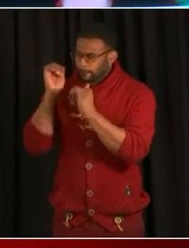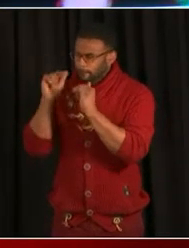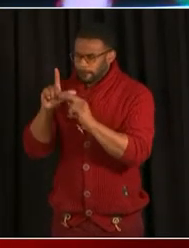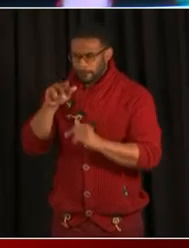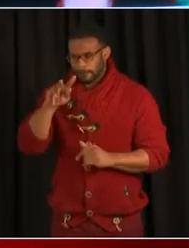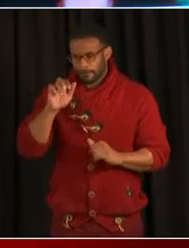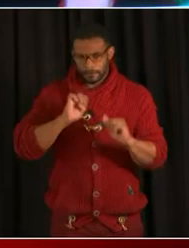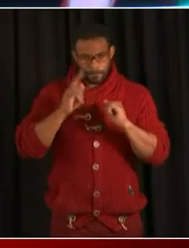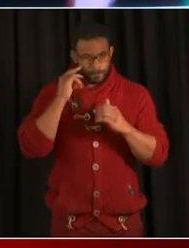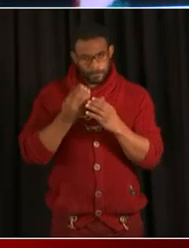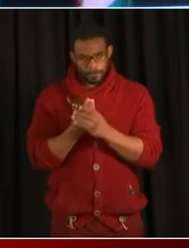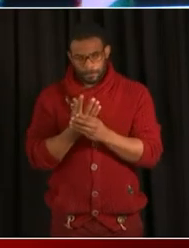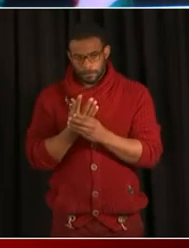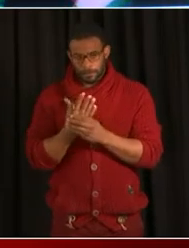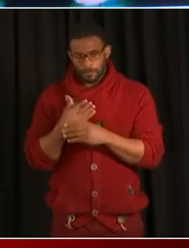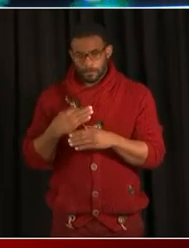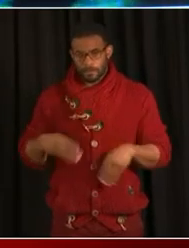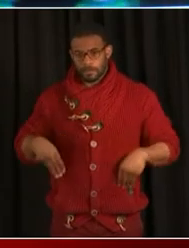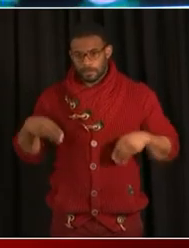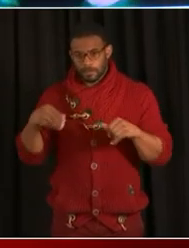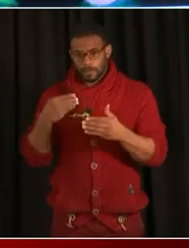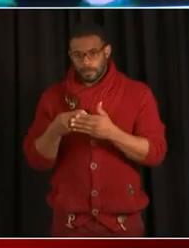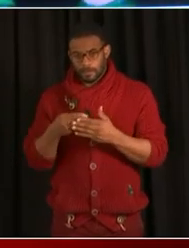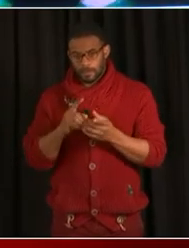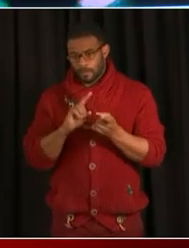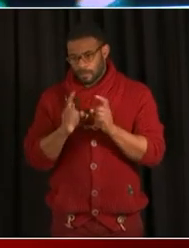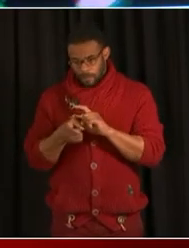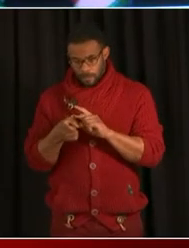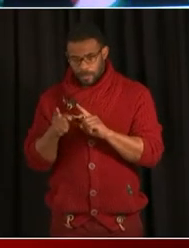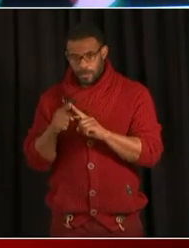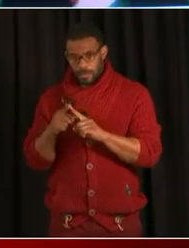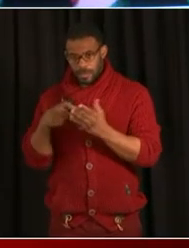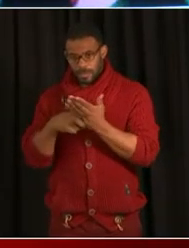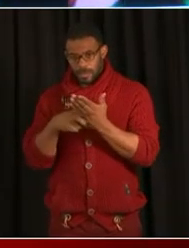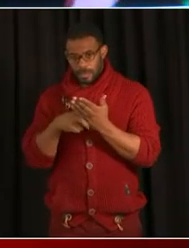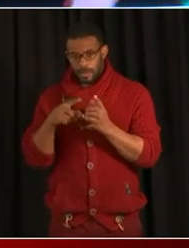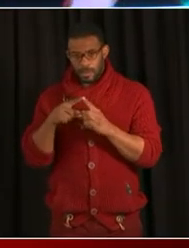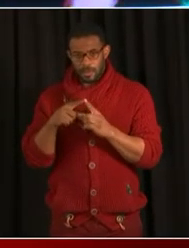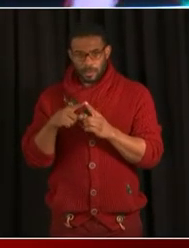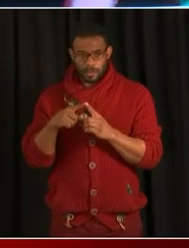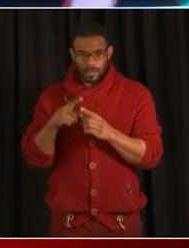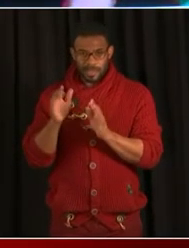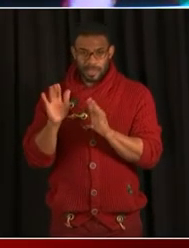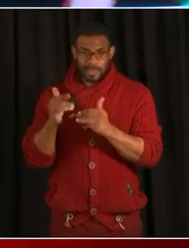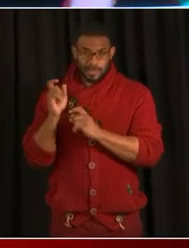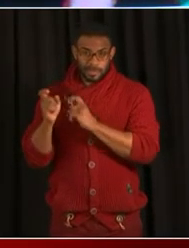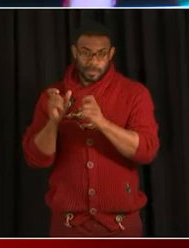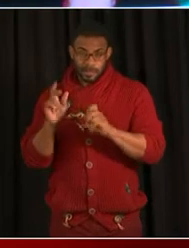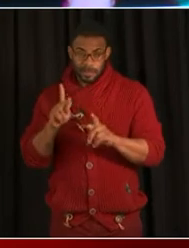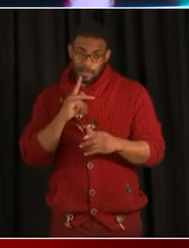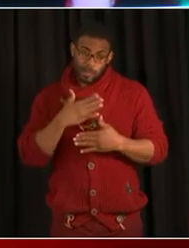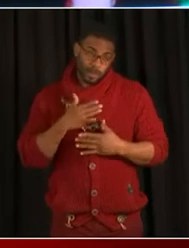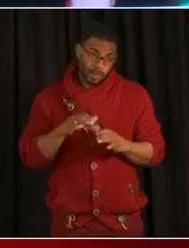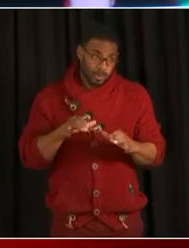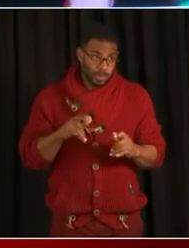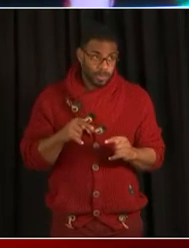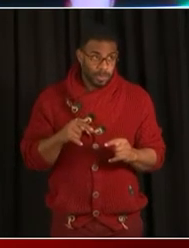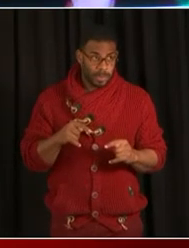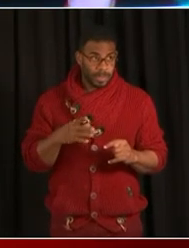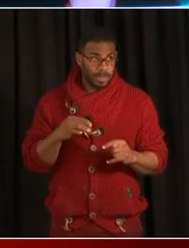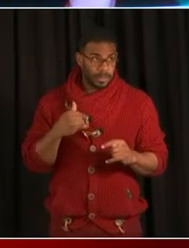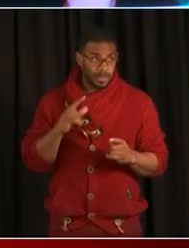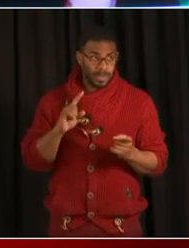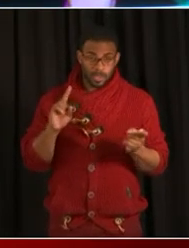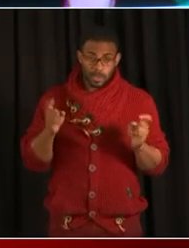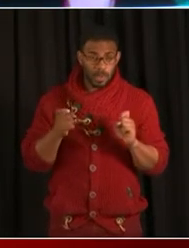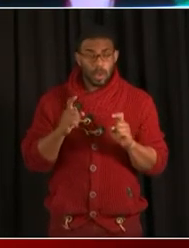live performances for the spring. We refunded money. We converted tickets over to gifts as people were willing to do it.